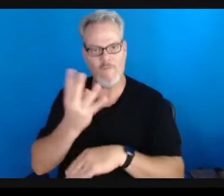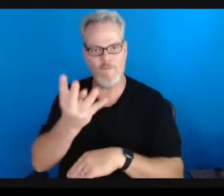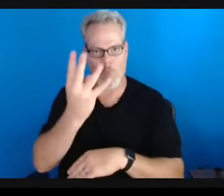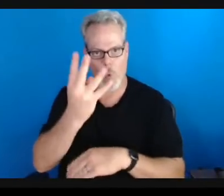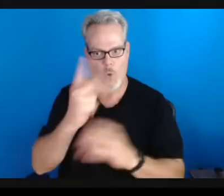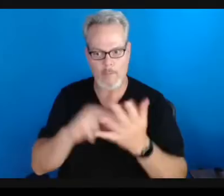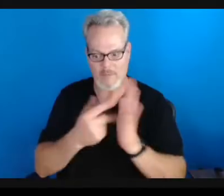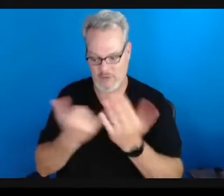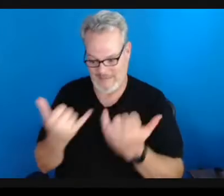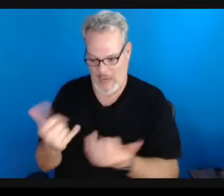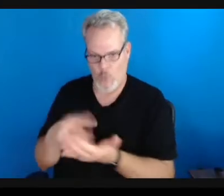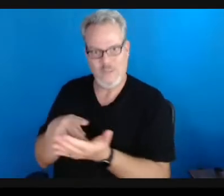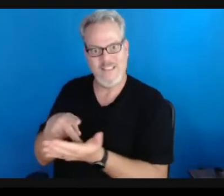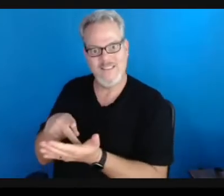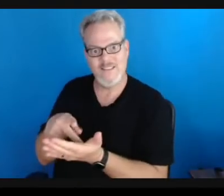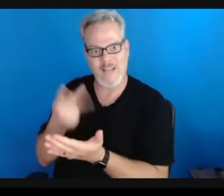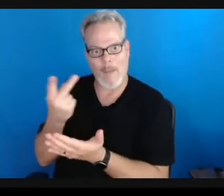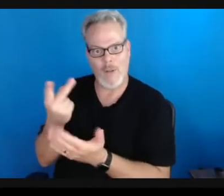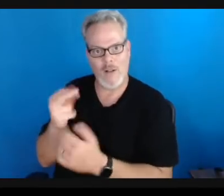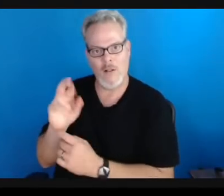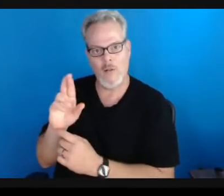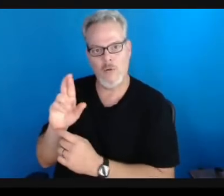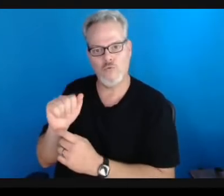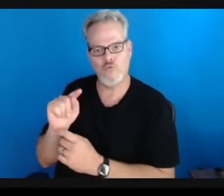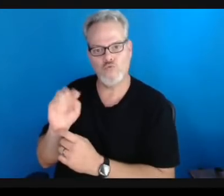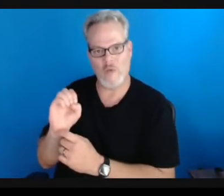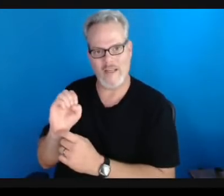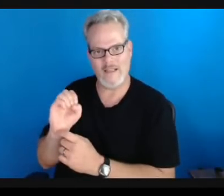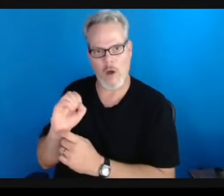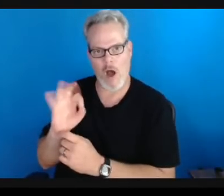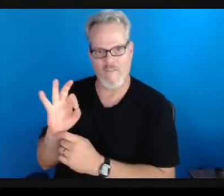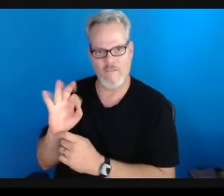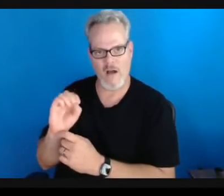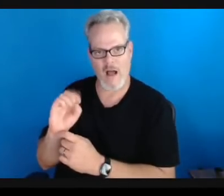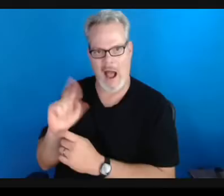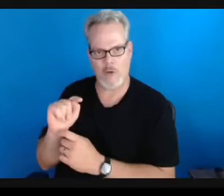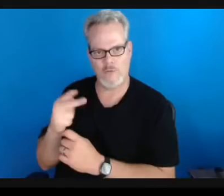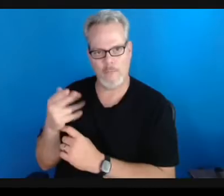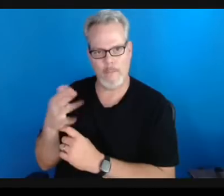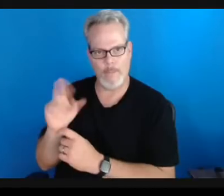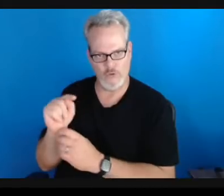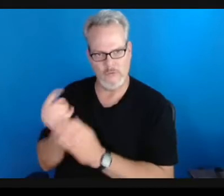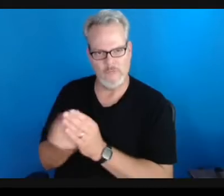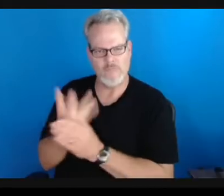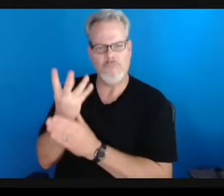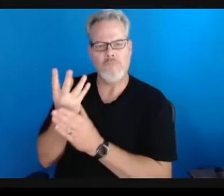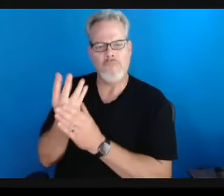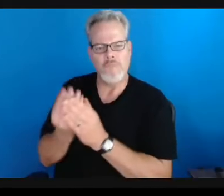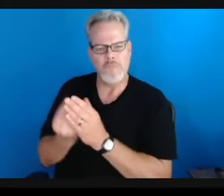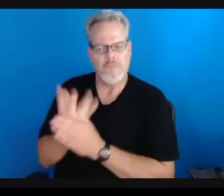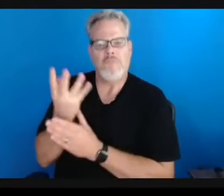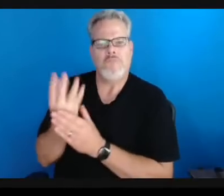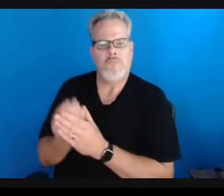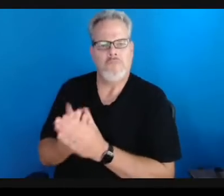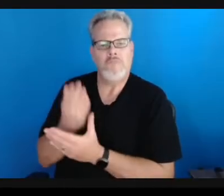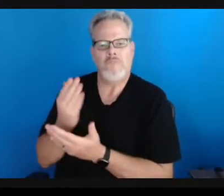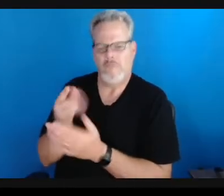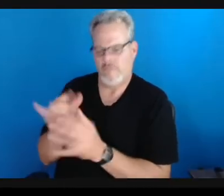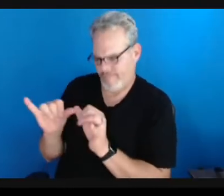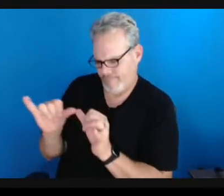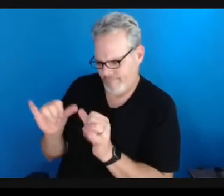output currently on average. But that said, during those 4 or 8 hours, they are measuring values